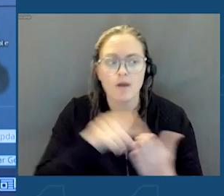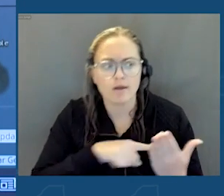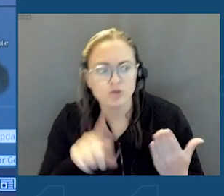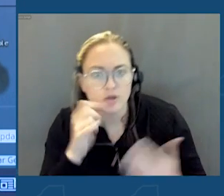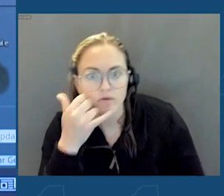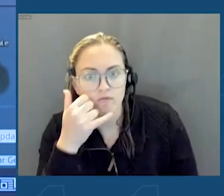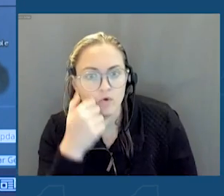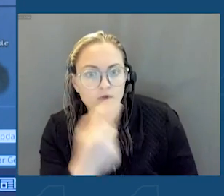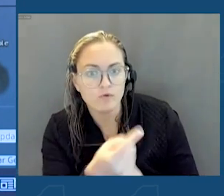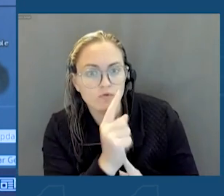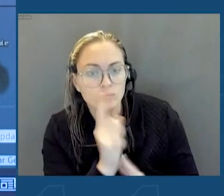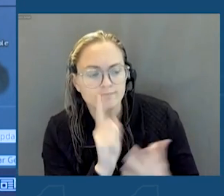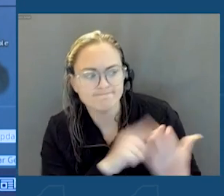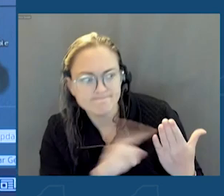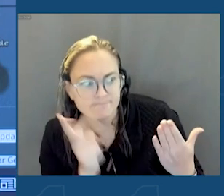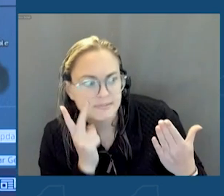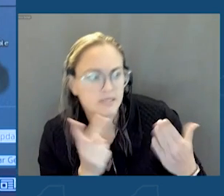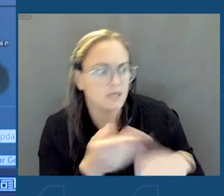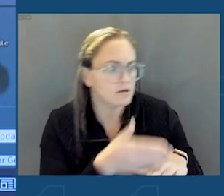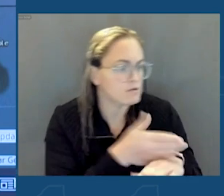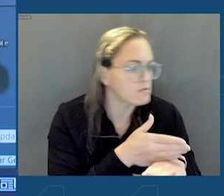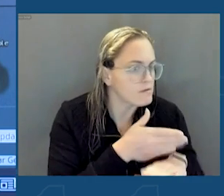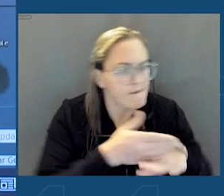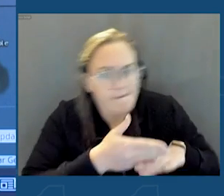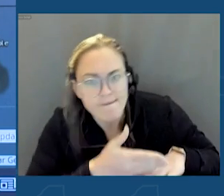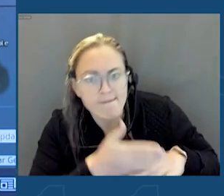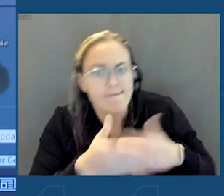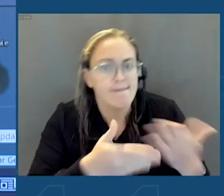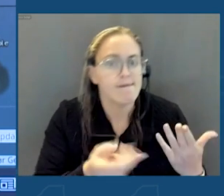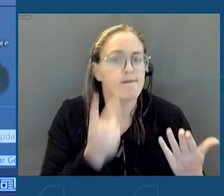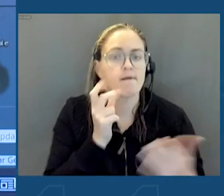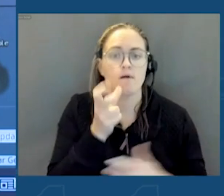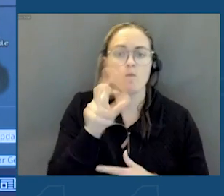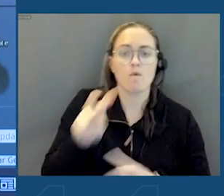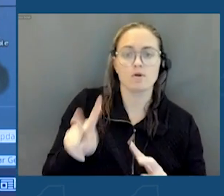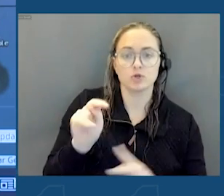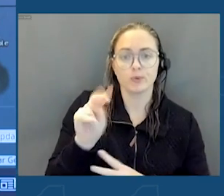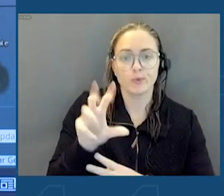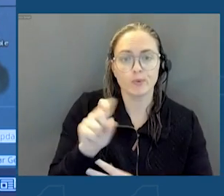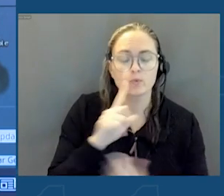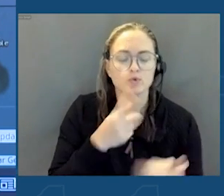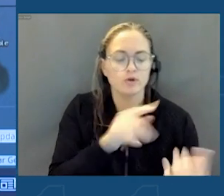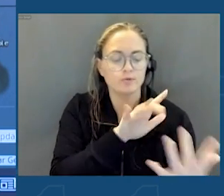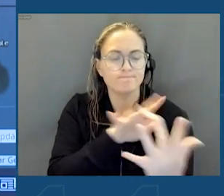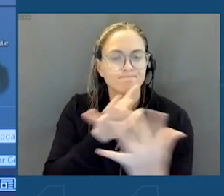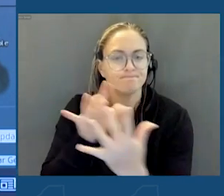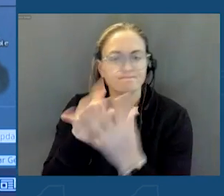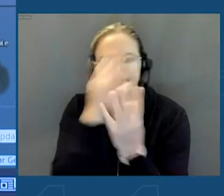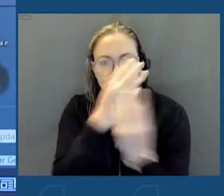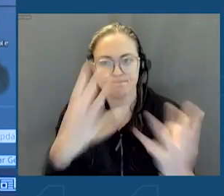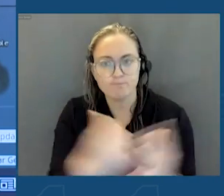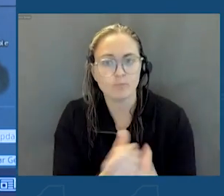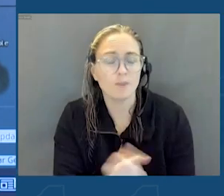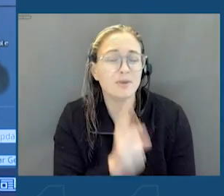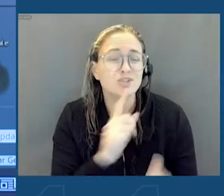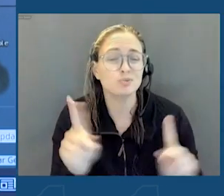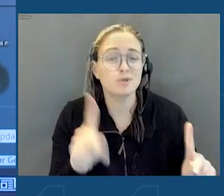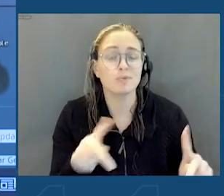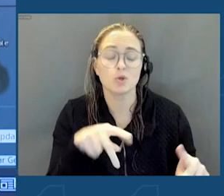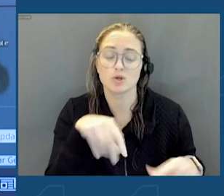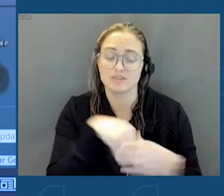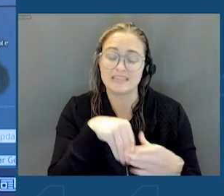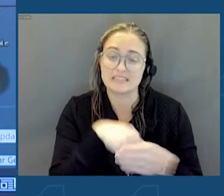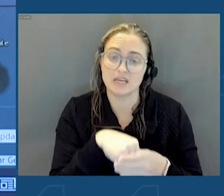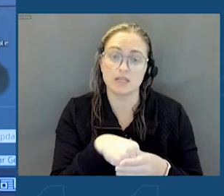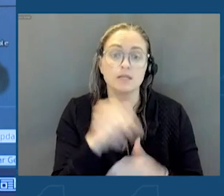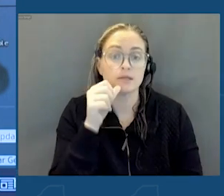couple of minutes for updates. They may not be seeing the news, and these are the people we're trying to reach out to. We want to make sure that people stay indoors. Yesterday,